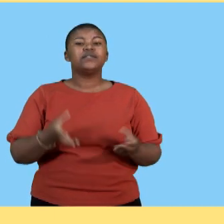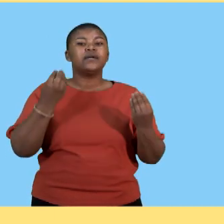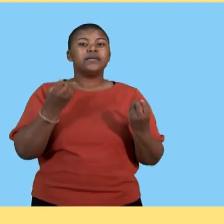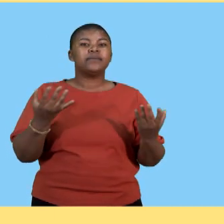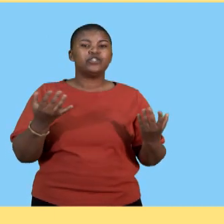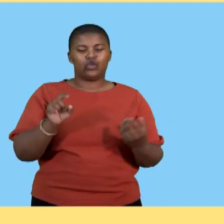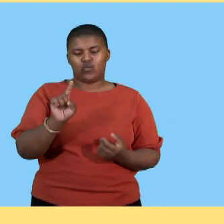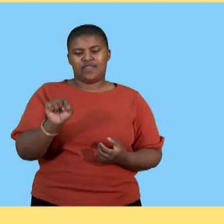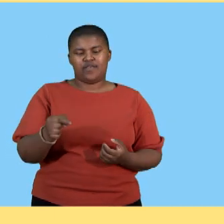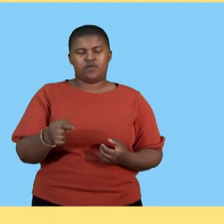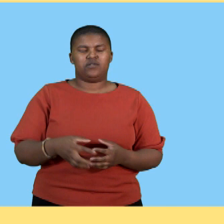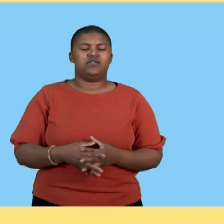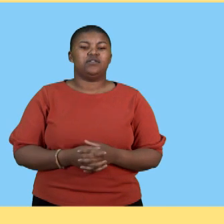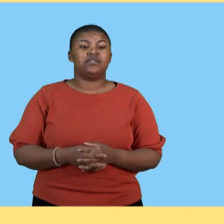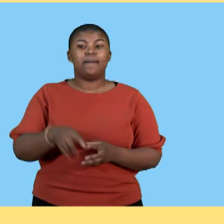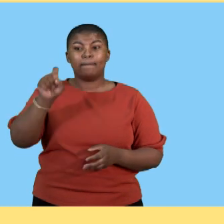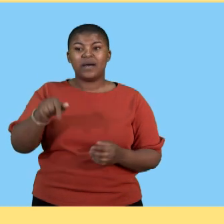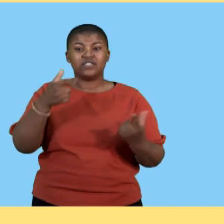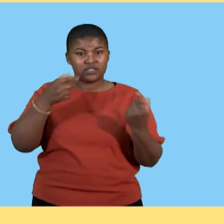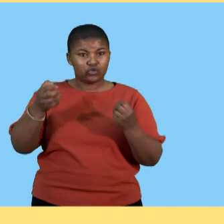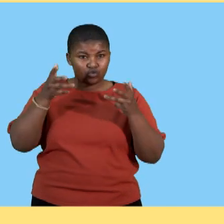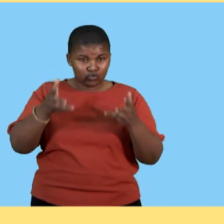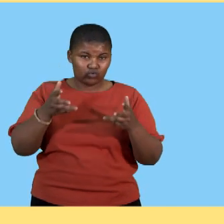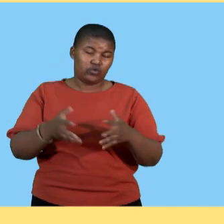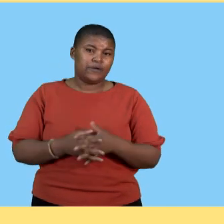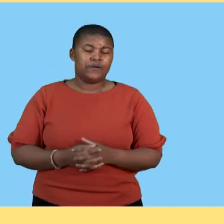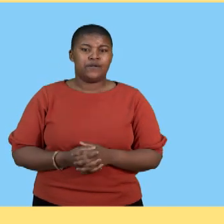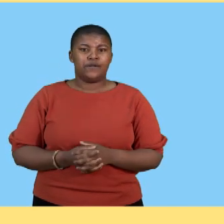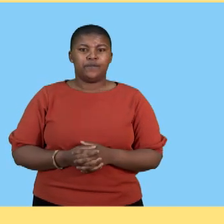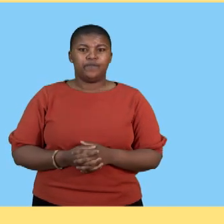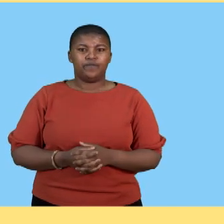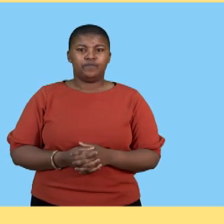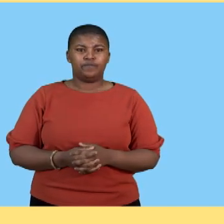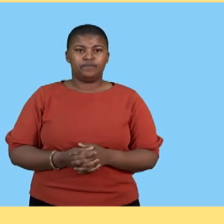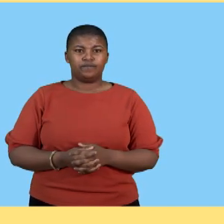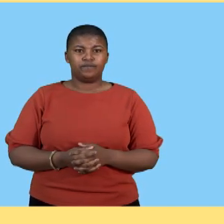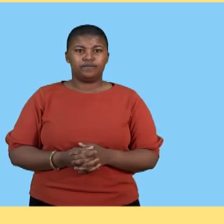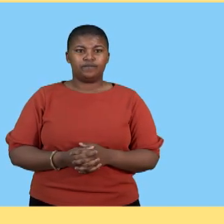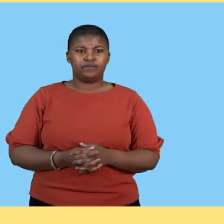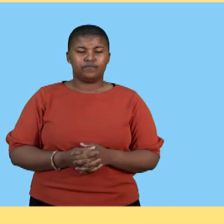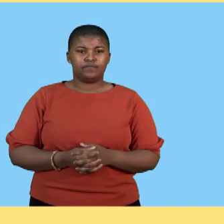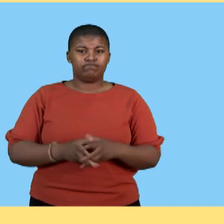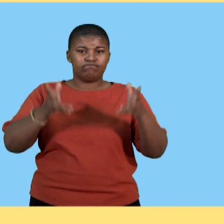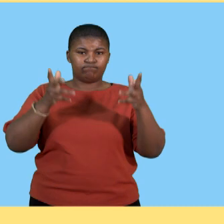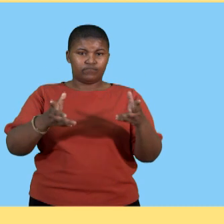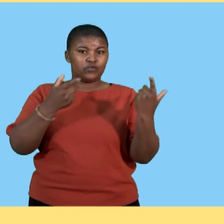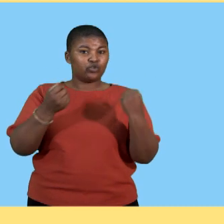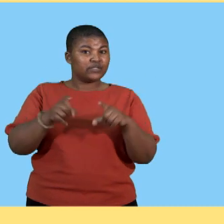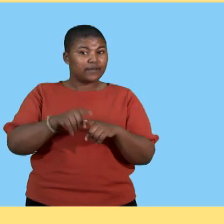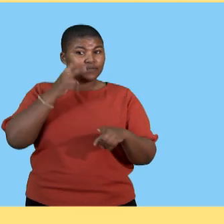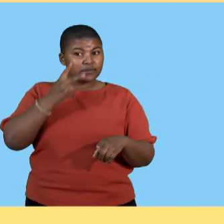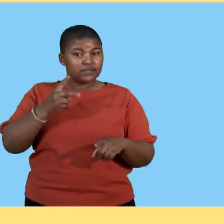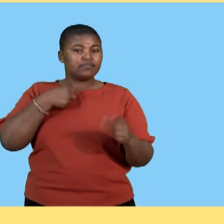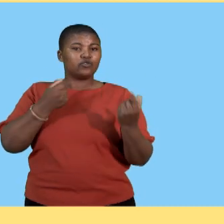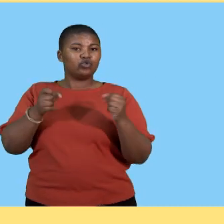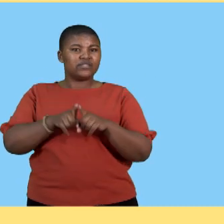is 1,000. It has to be done in this way. All right, there it is. Exactly